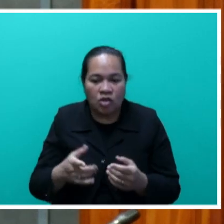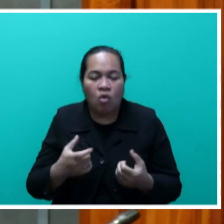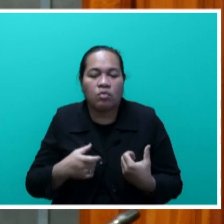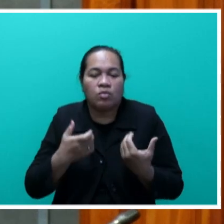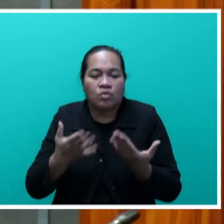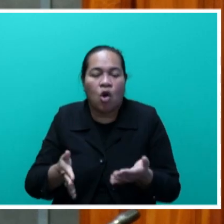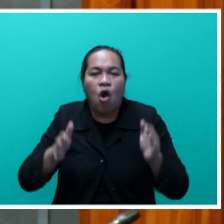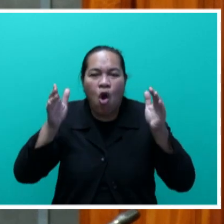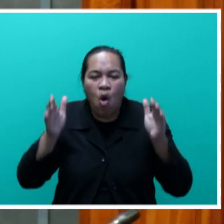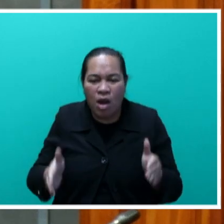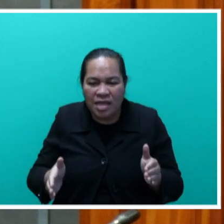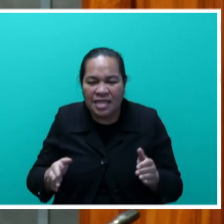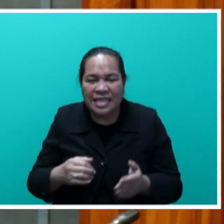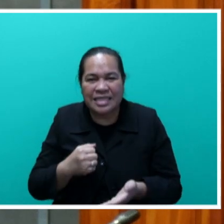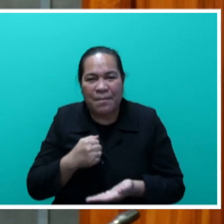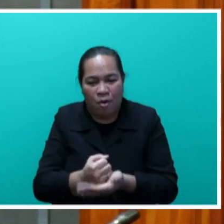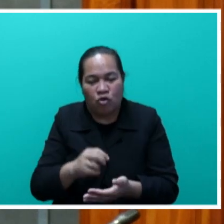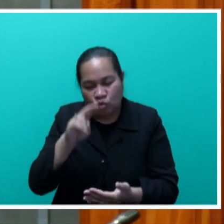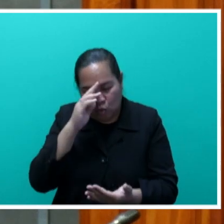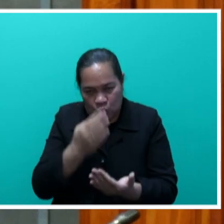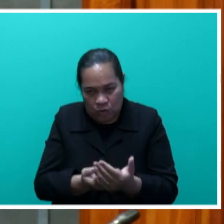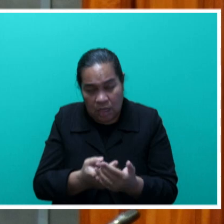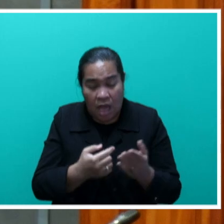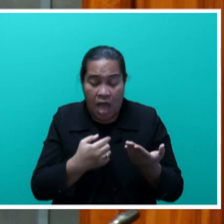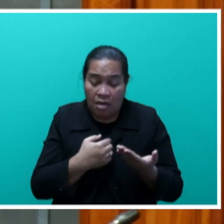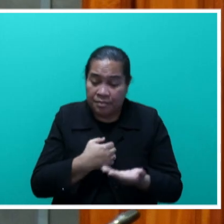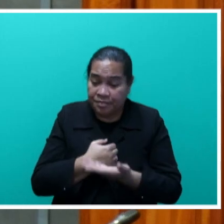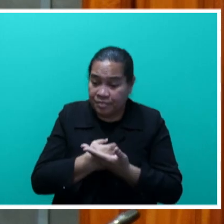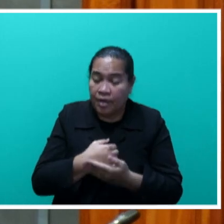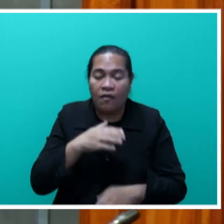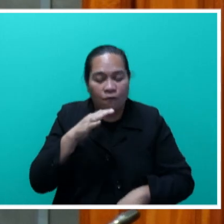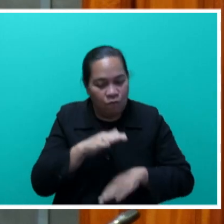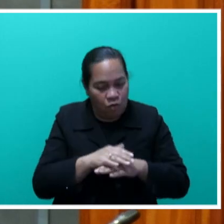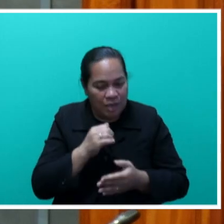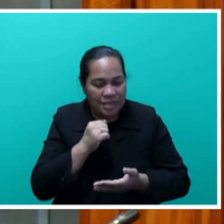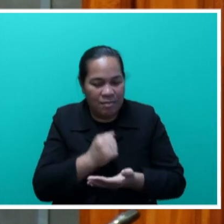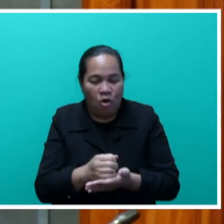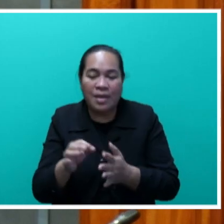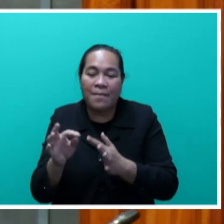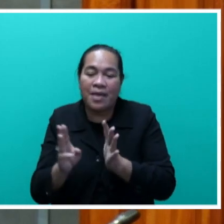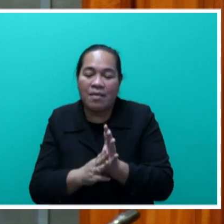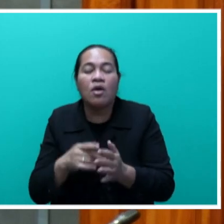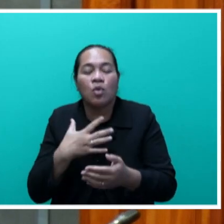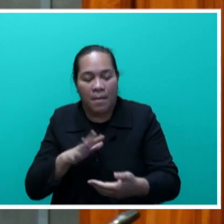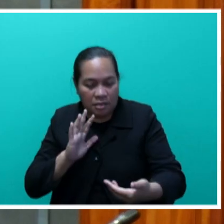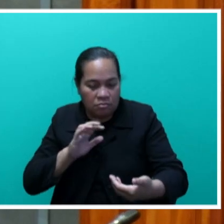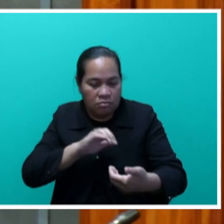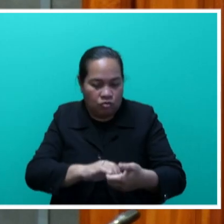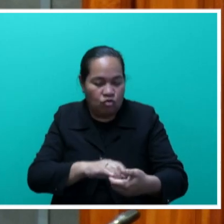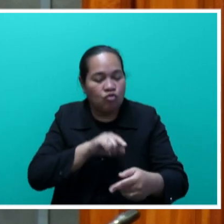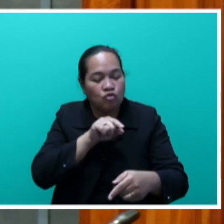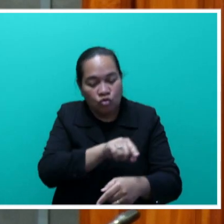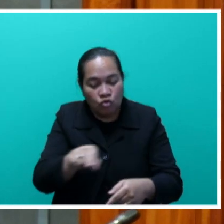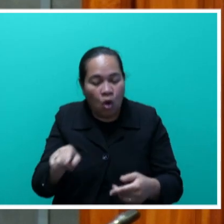our students. And I fully support the call by the Honourable Prime Minister for engaging with our communities, and that we need to